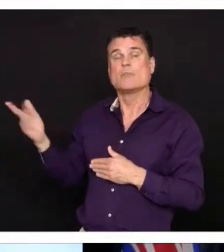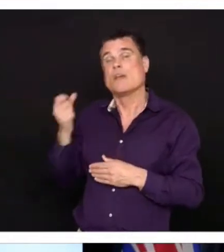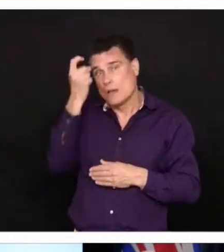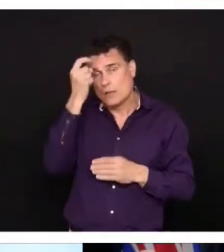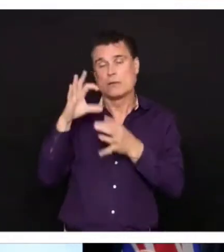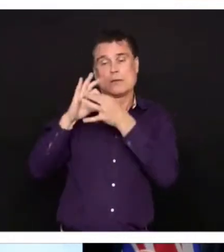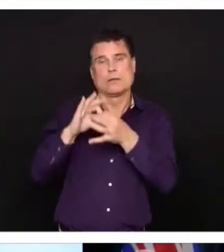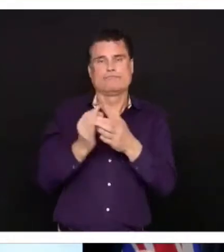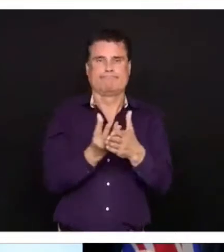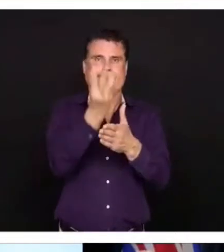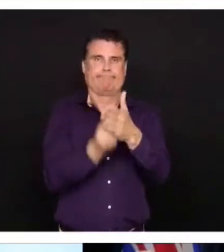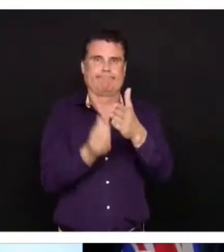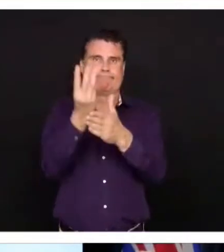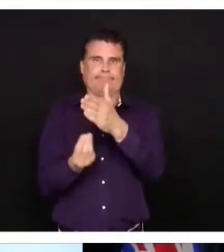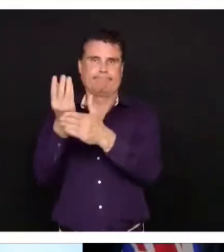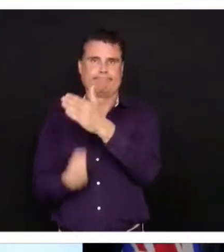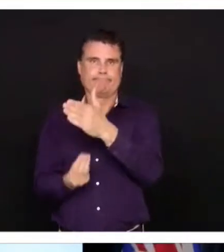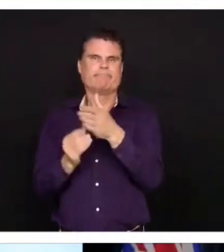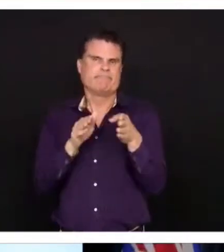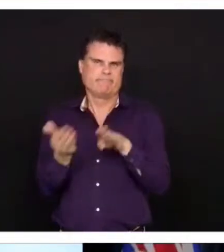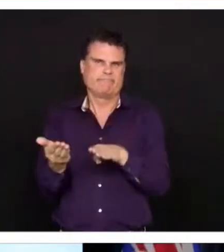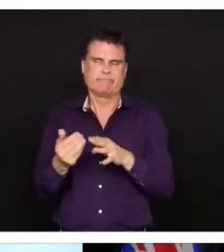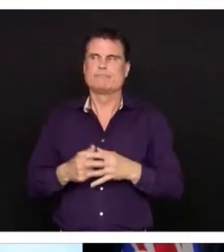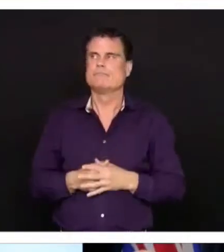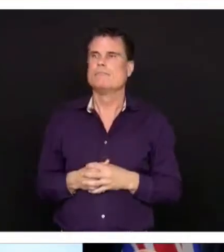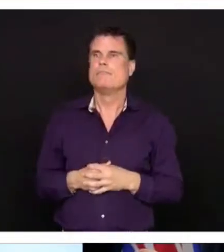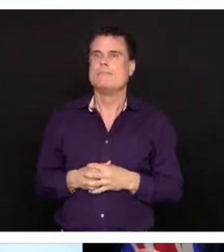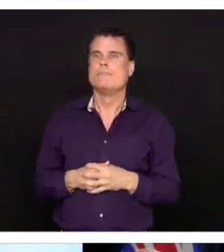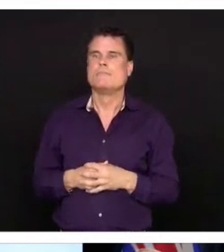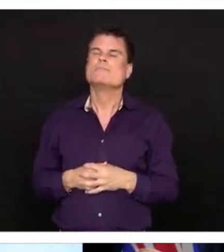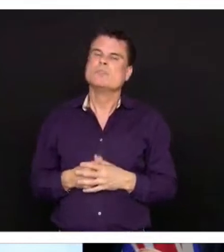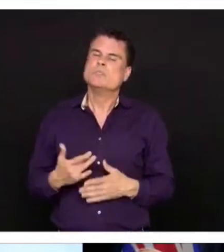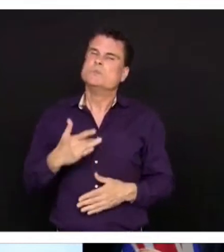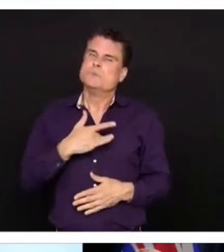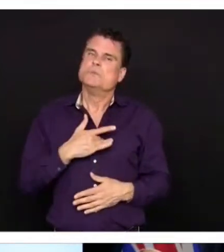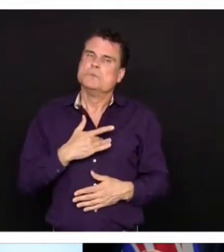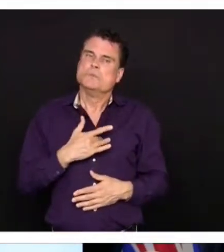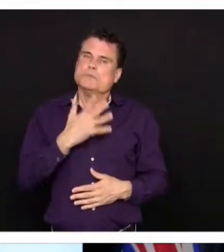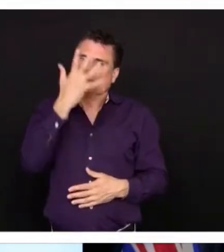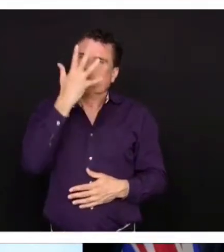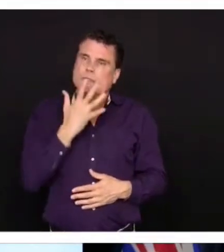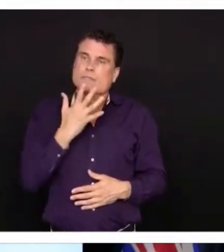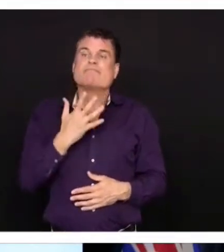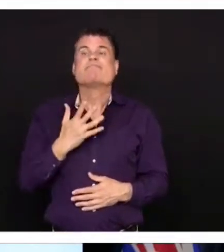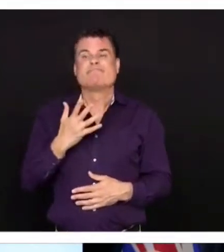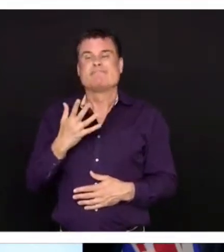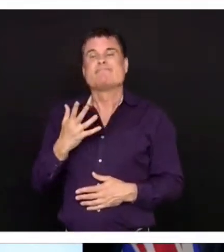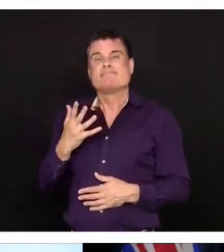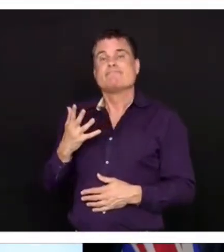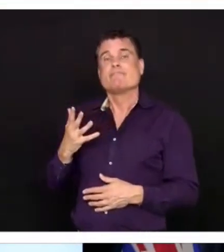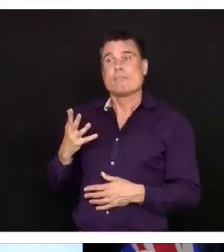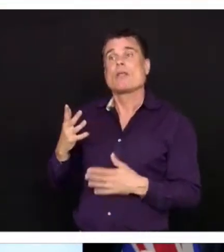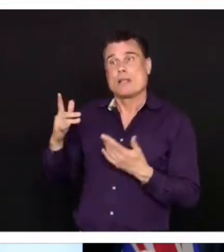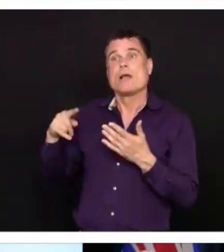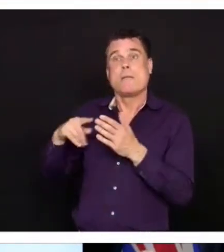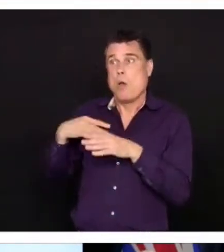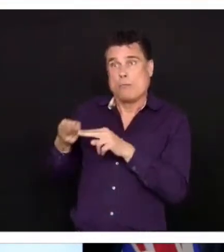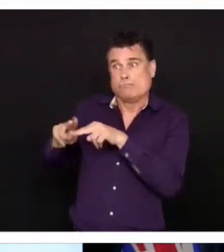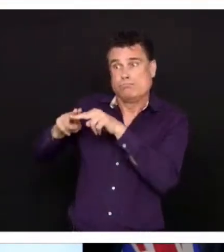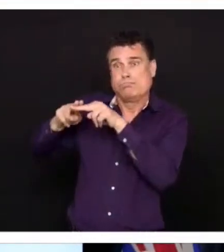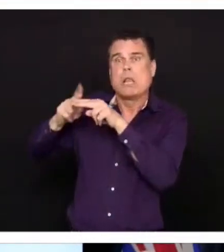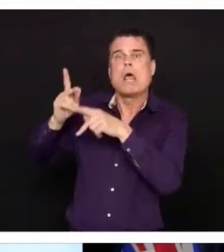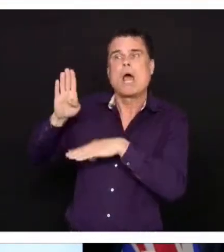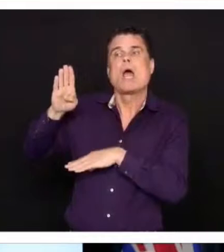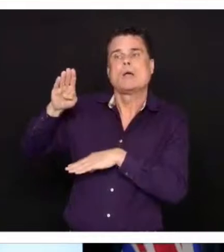So that is the epidemiology. That's bringing you up to date with some of the modeling that we did earlier to see